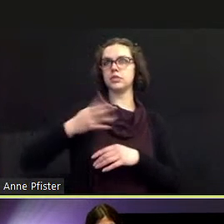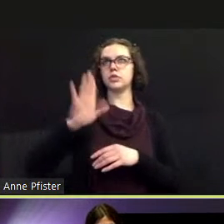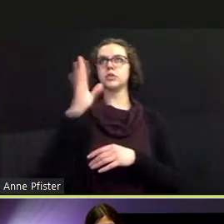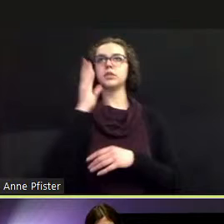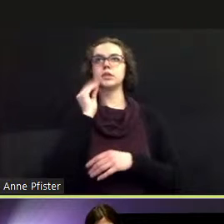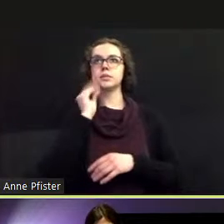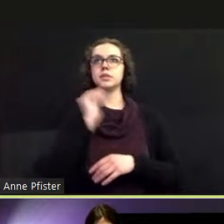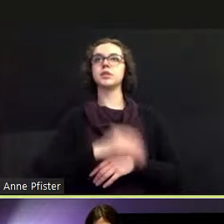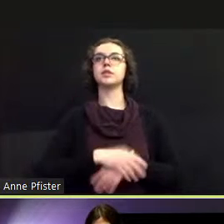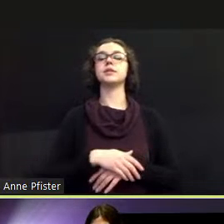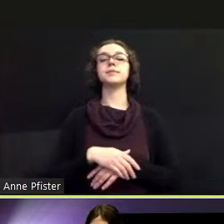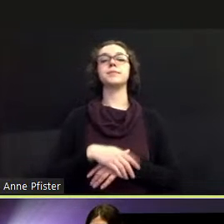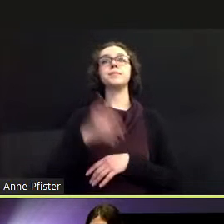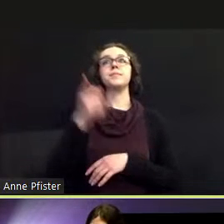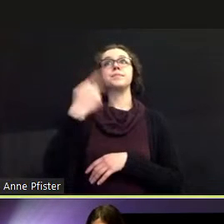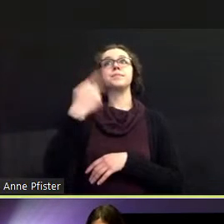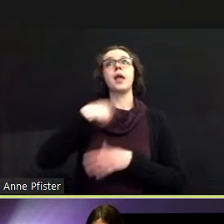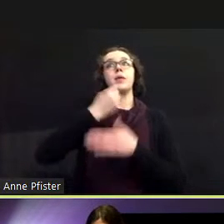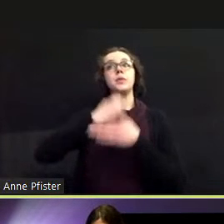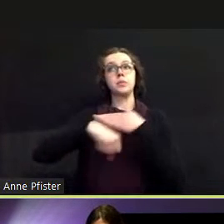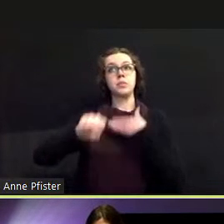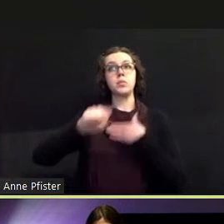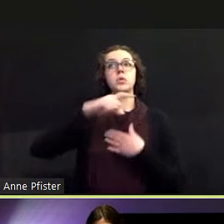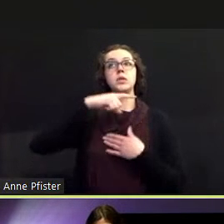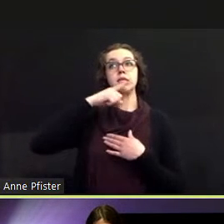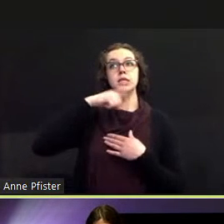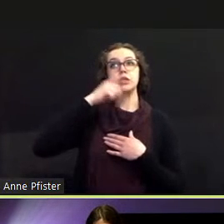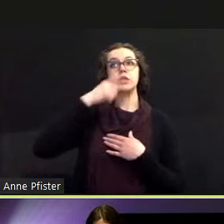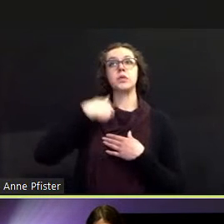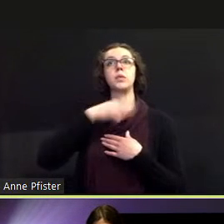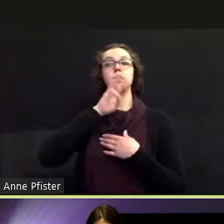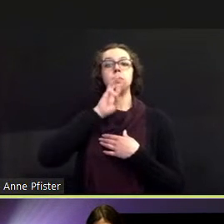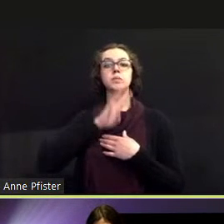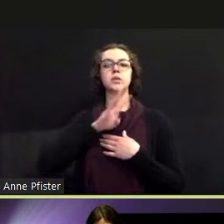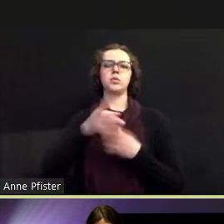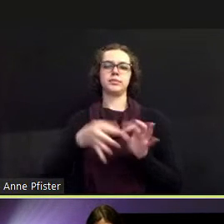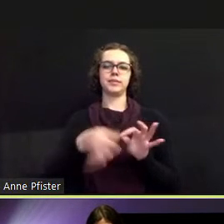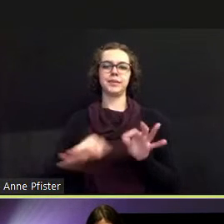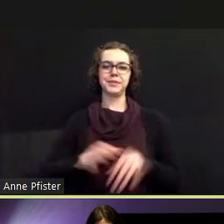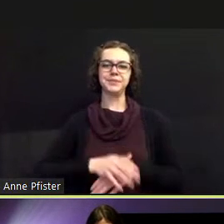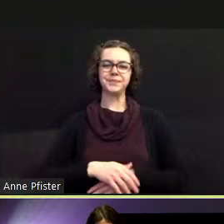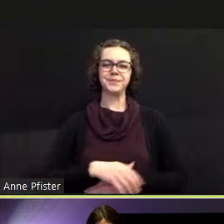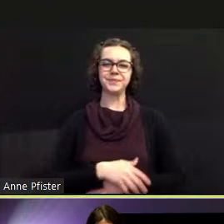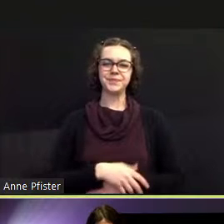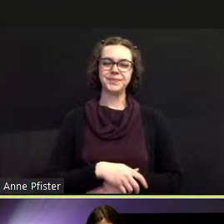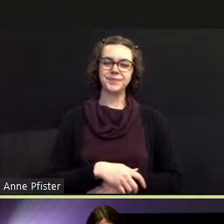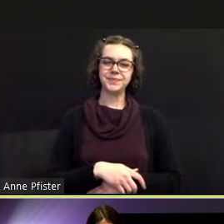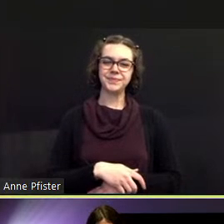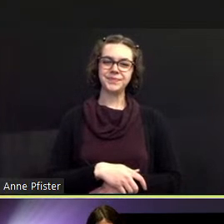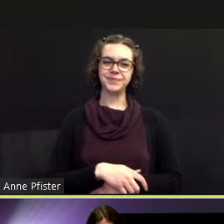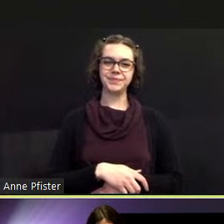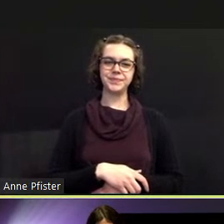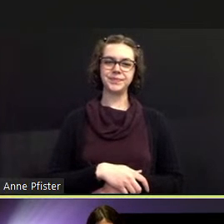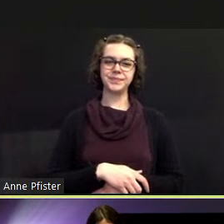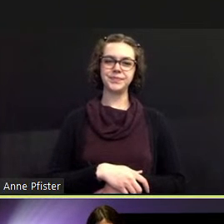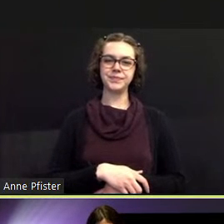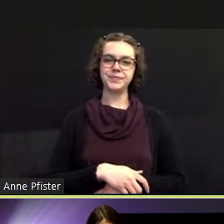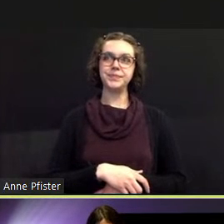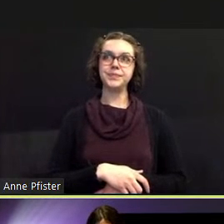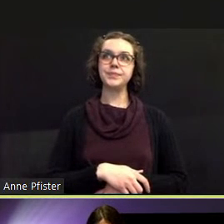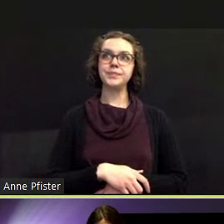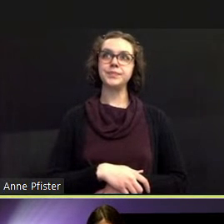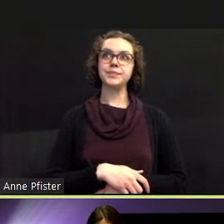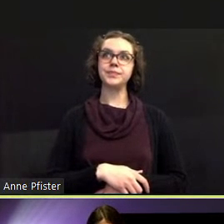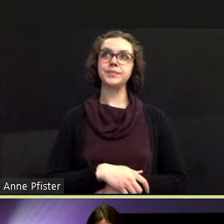born hearing, and when I was 6 years old, my hearing became deaf when I had a viral infection. I